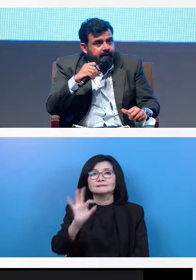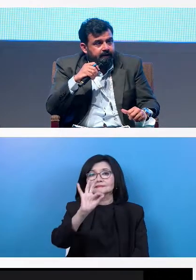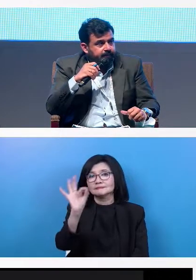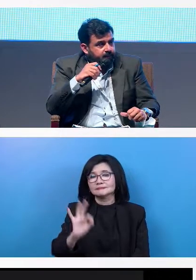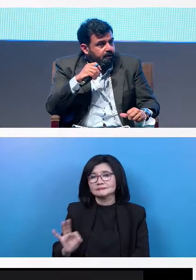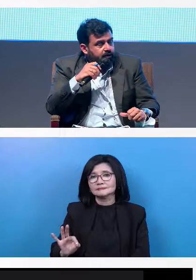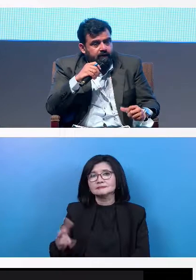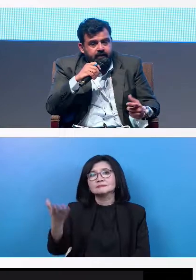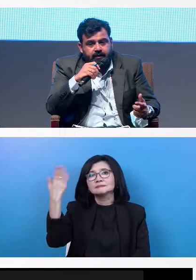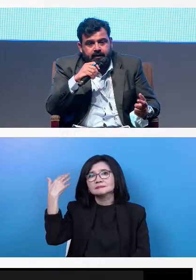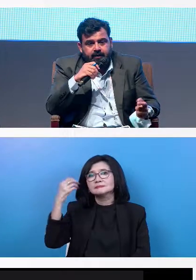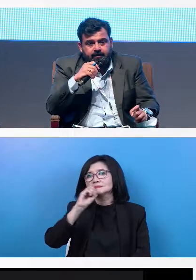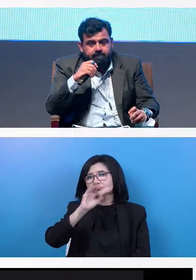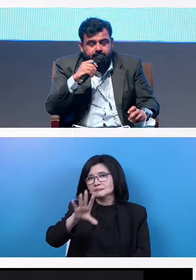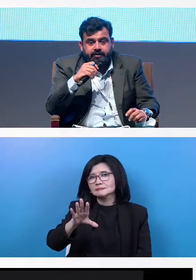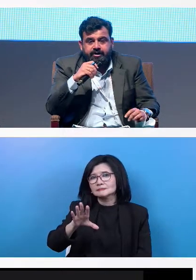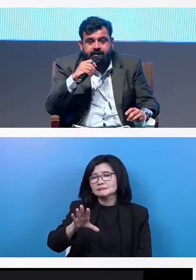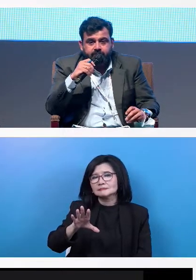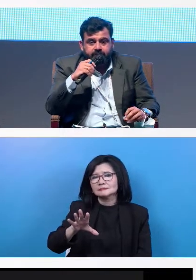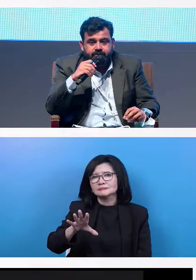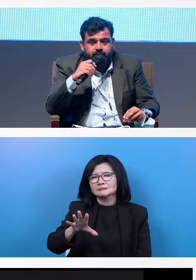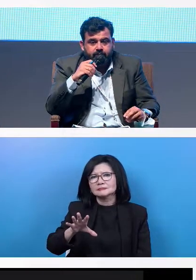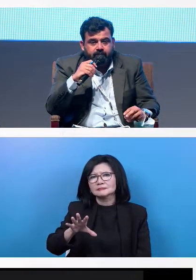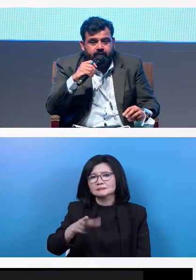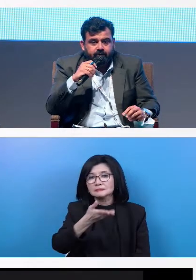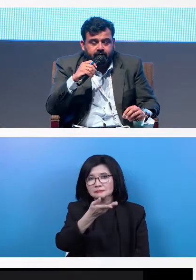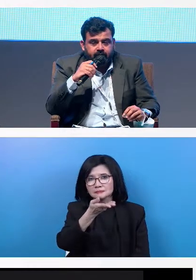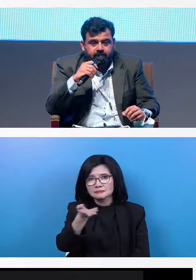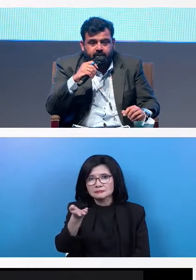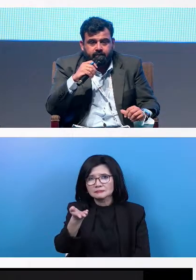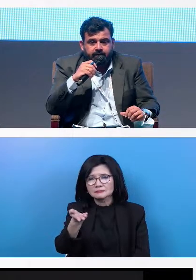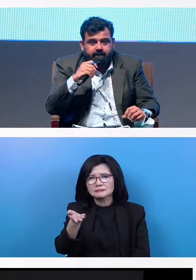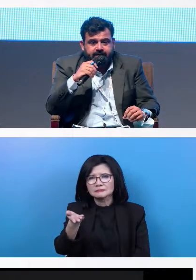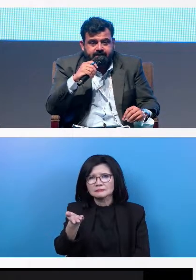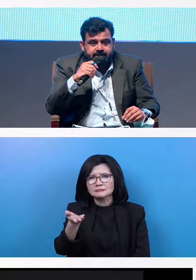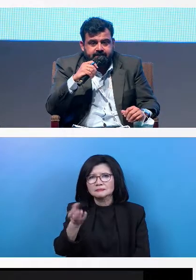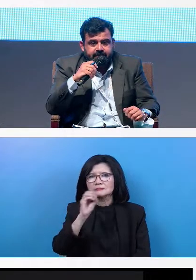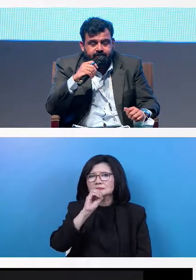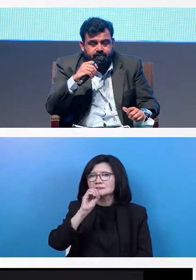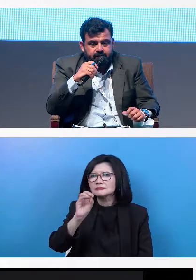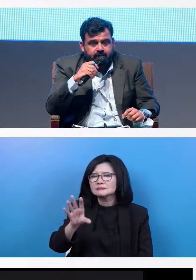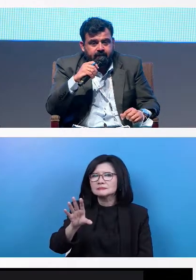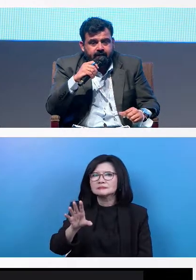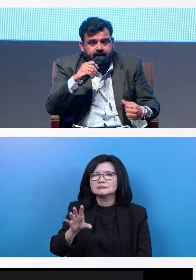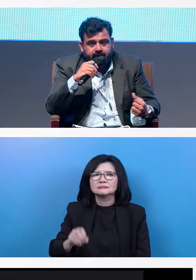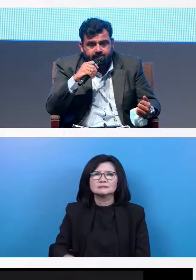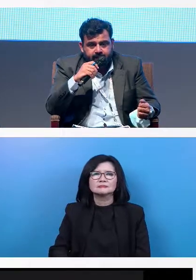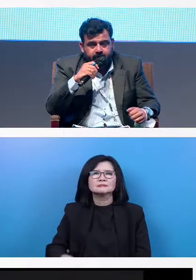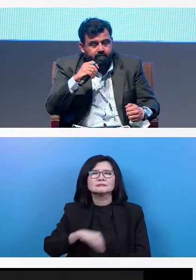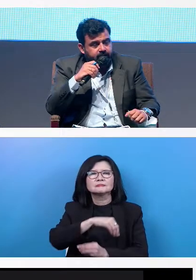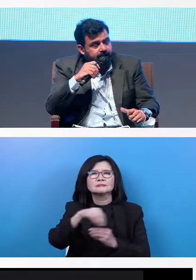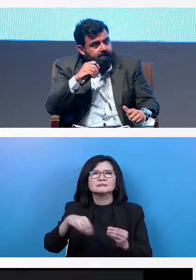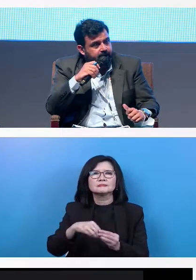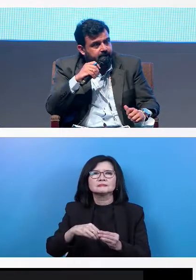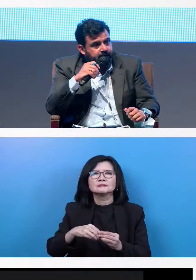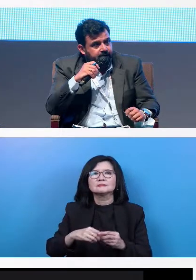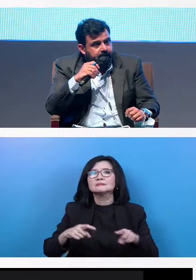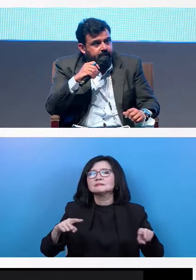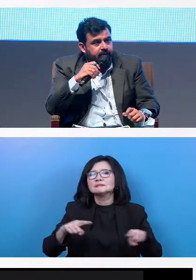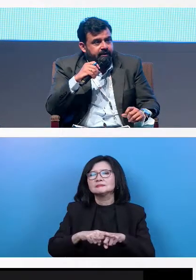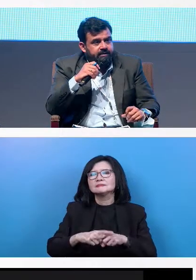earlier. You heard Ranjit mention about the economic crisis in Sri Lanka, and